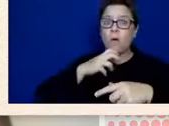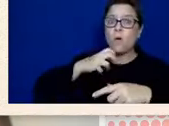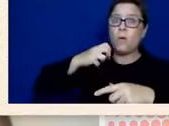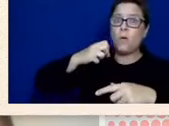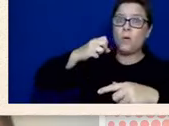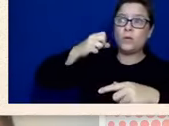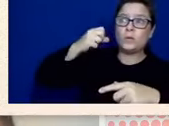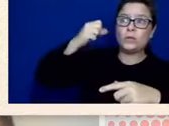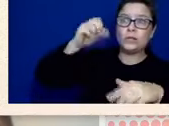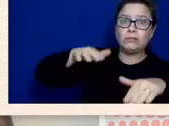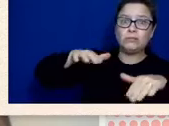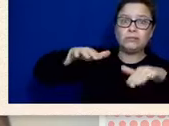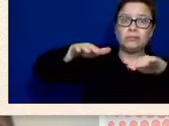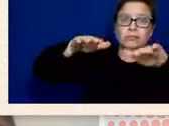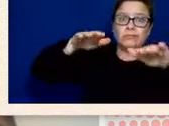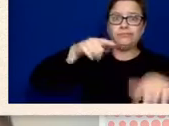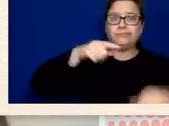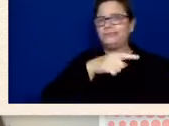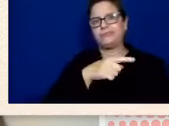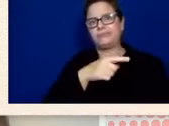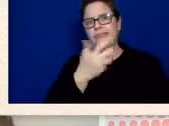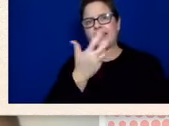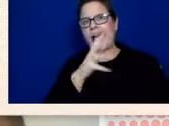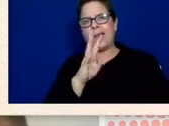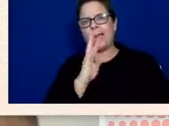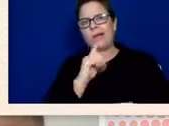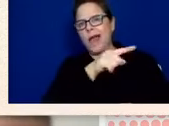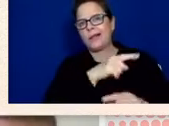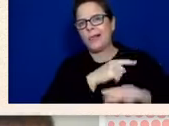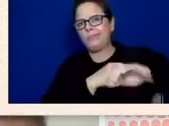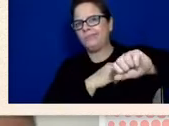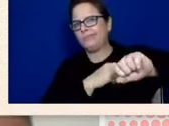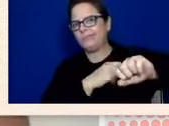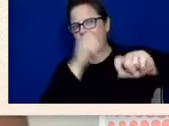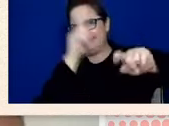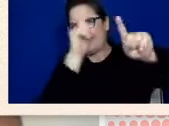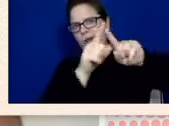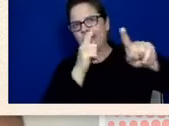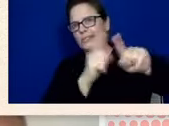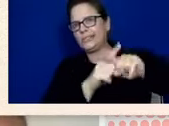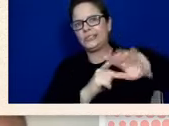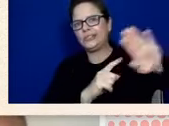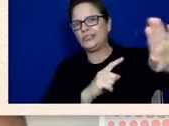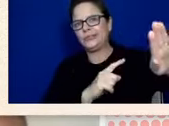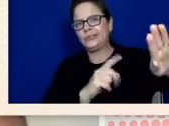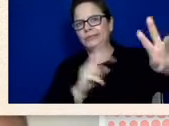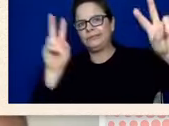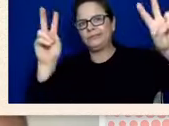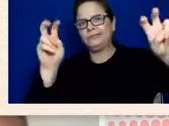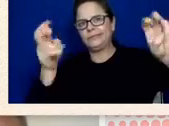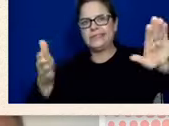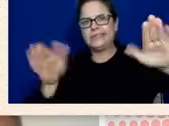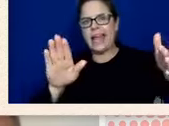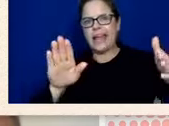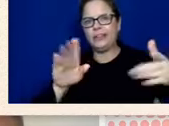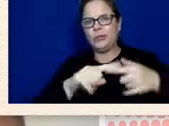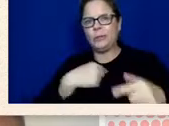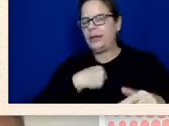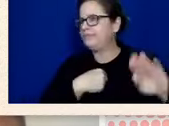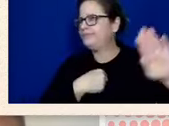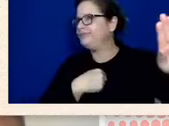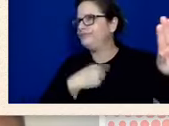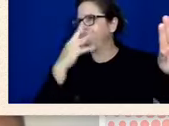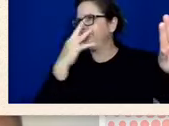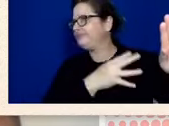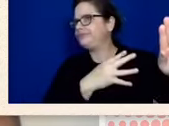it's not like you just don't want to talk to them. You don't think that they even exist anymore, or they're dead to you. And that is something